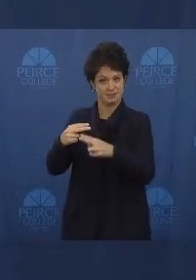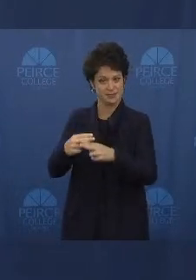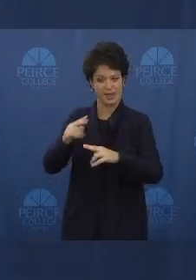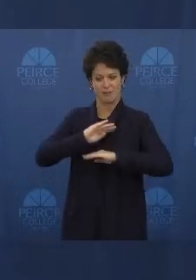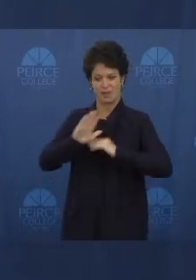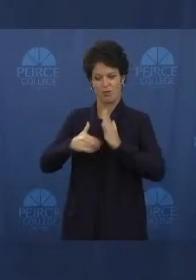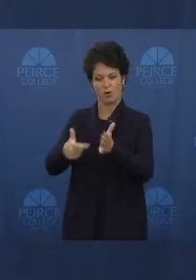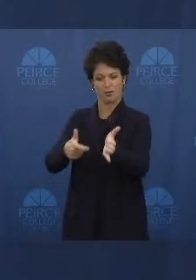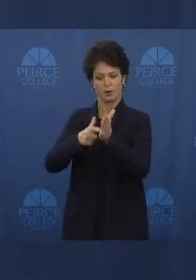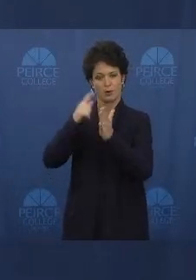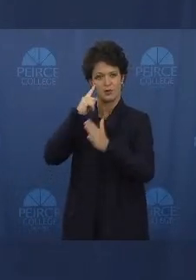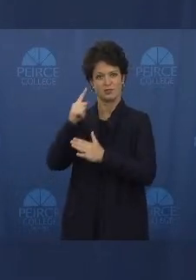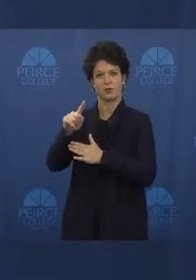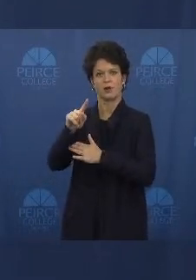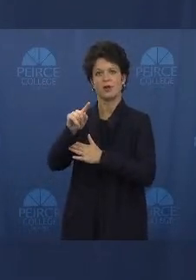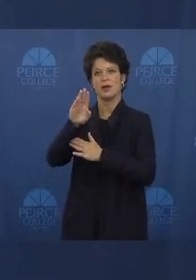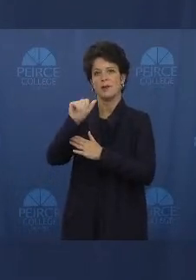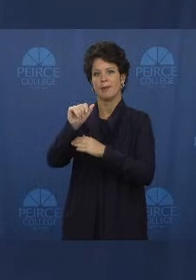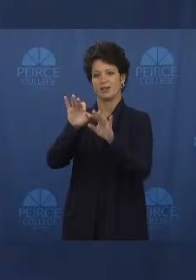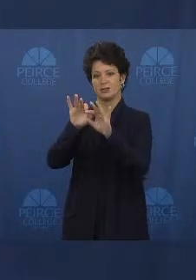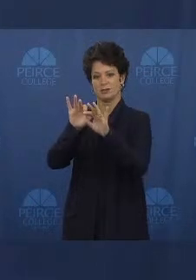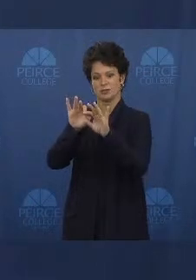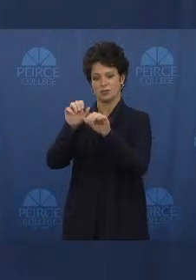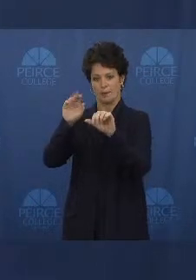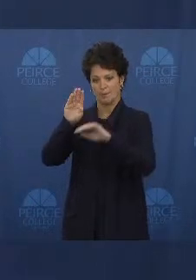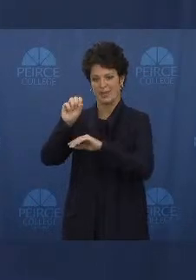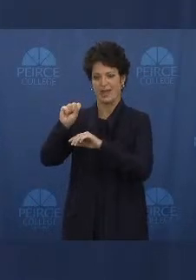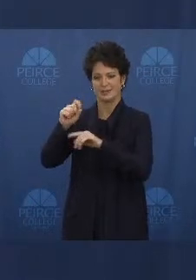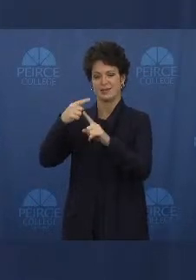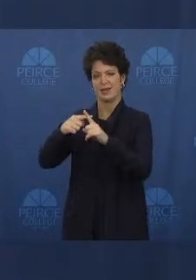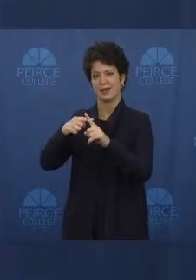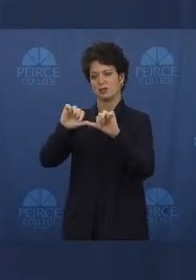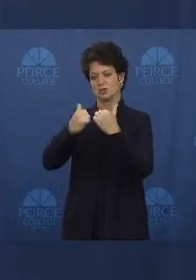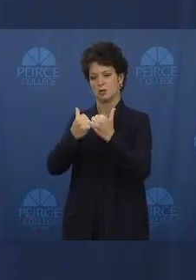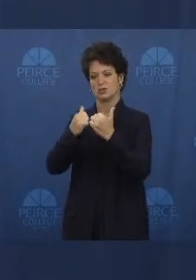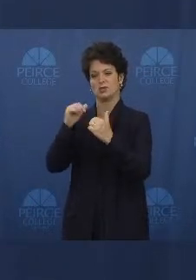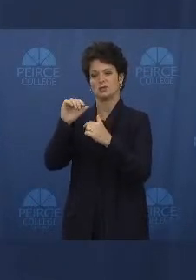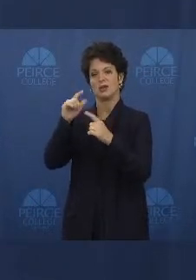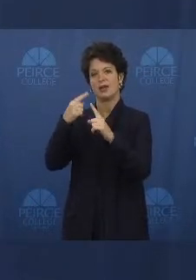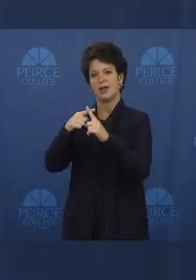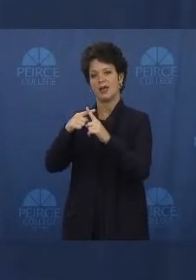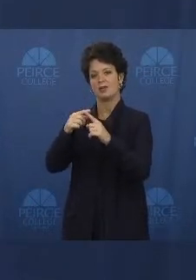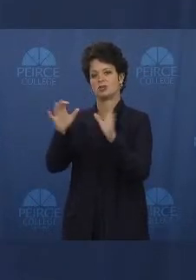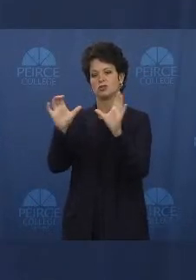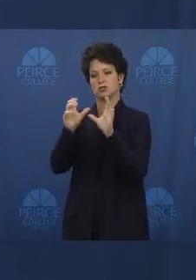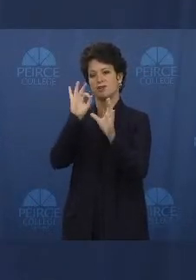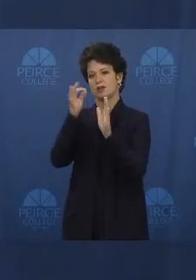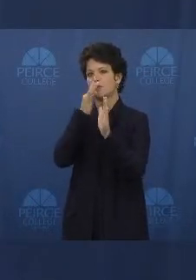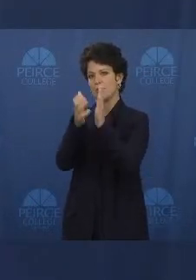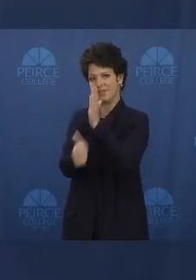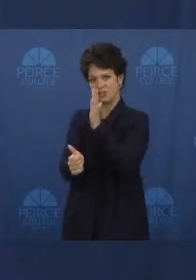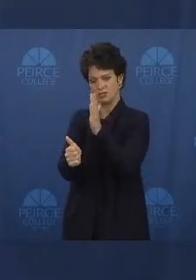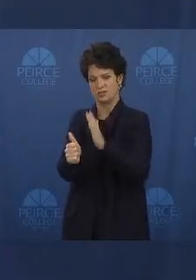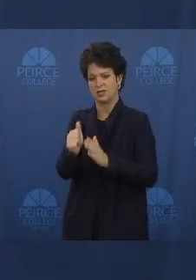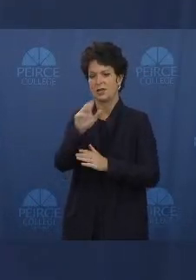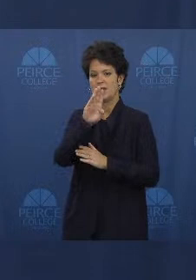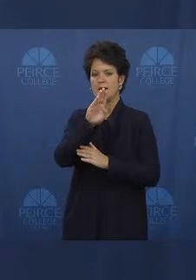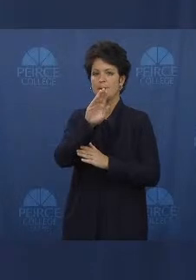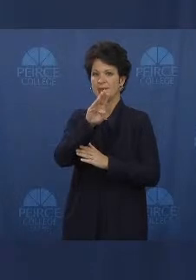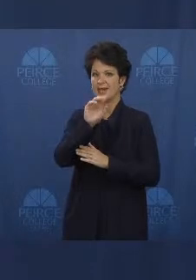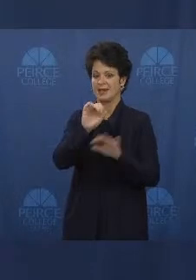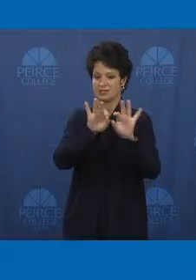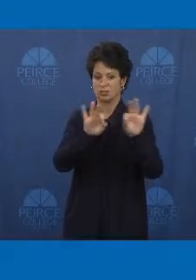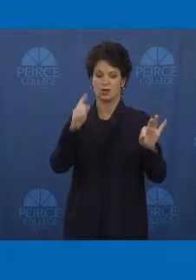the requirements for the Bachelor of Science, Associate in Science degree, or Certificate of Proficiency. The Bachelor of Science candidates